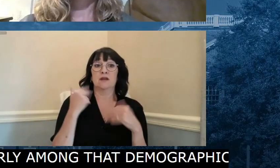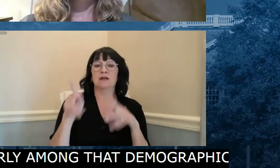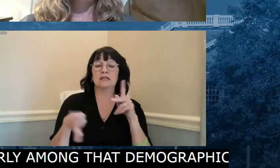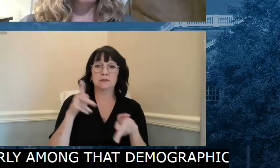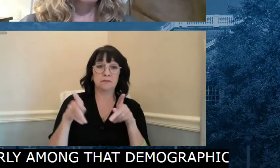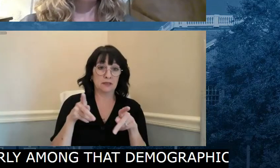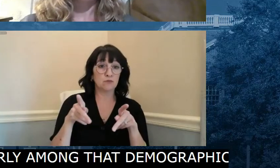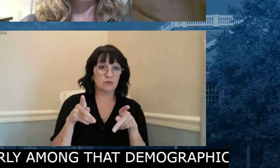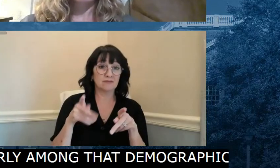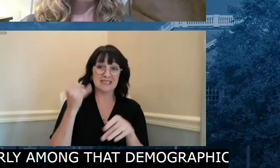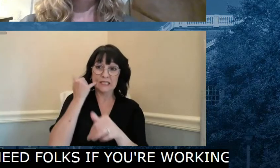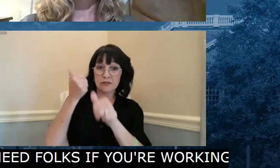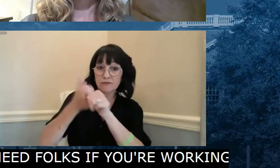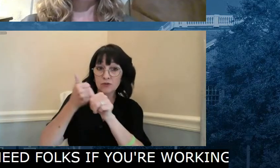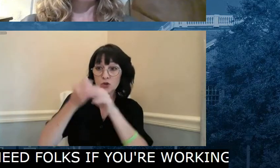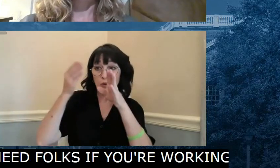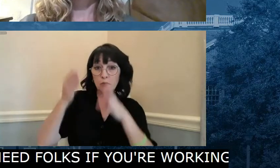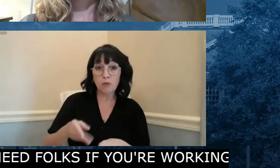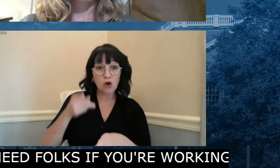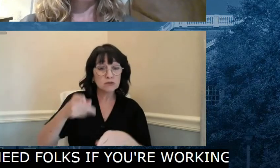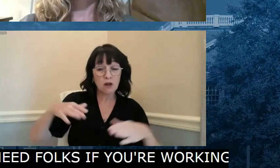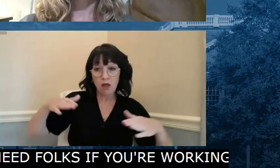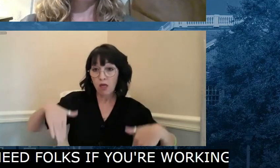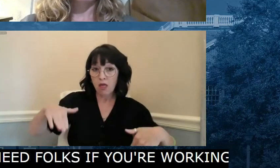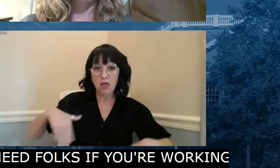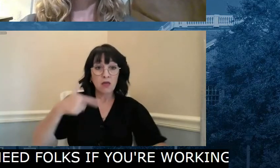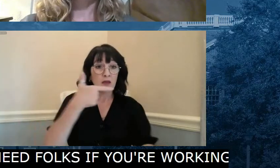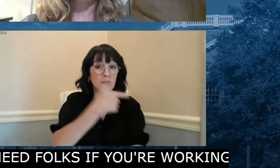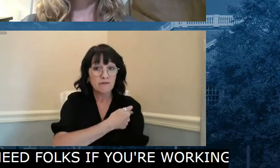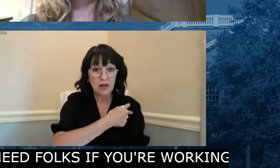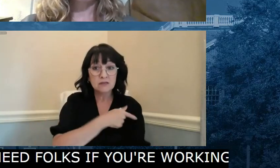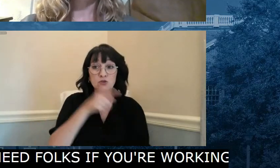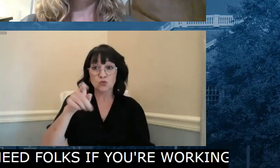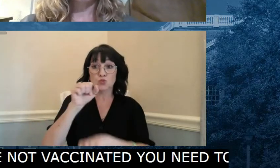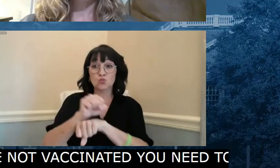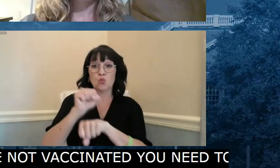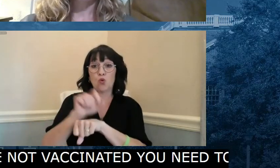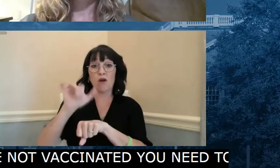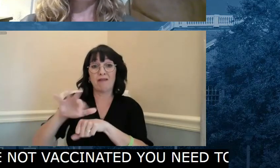environments and you're not vaccinated, you need to get tested.